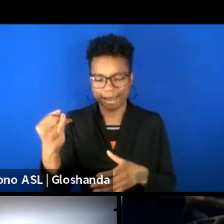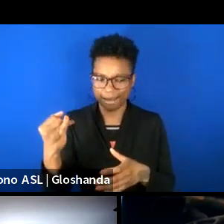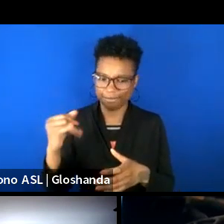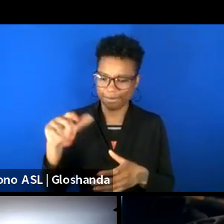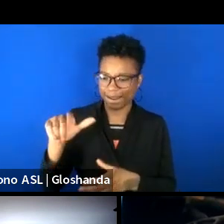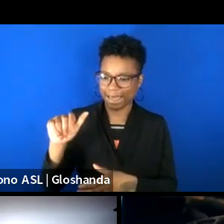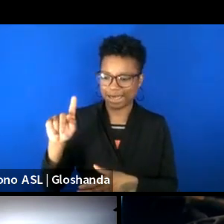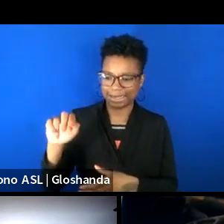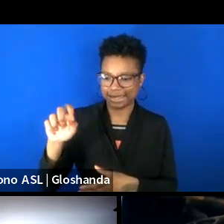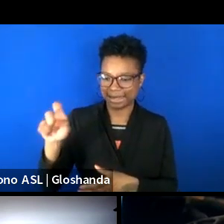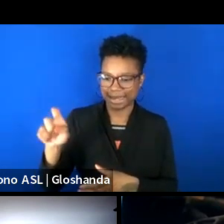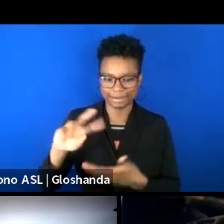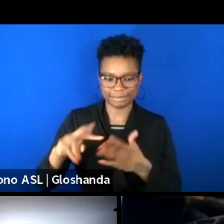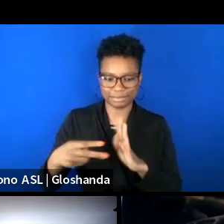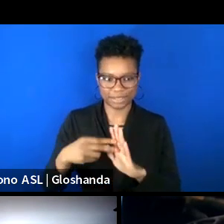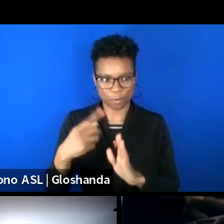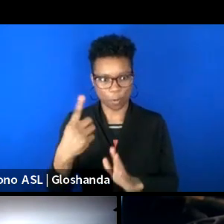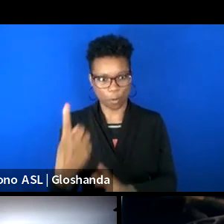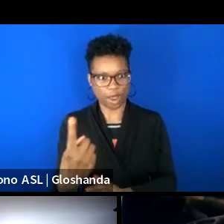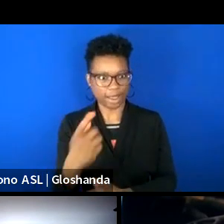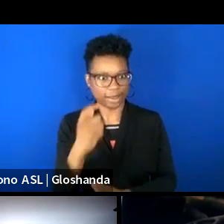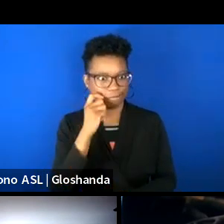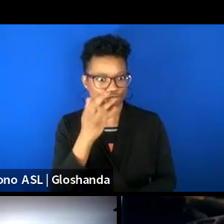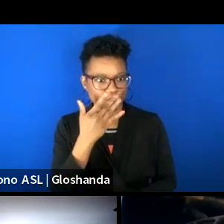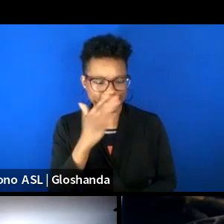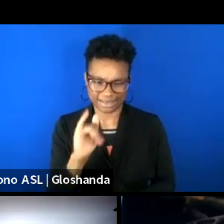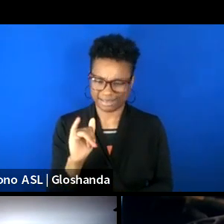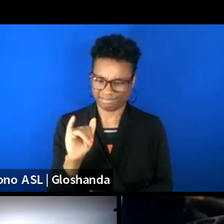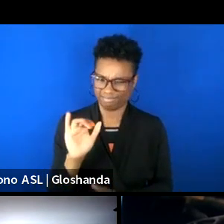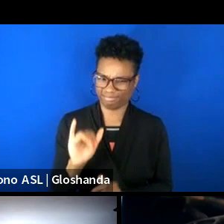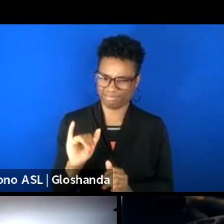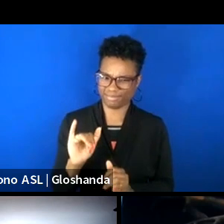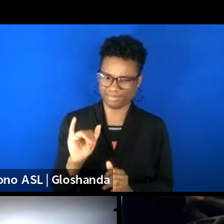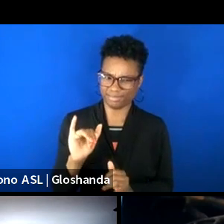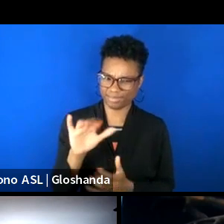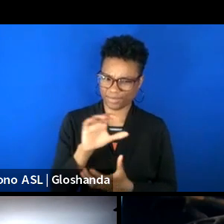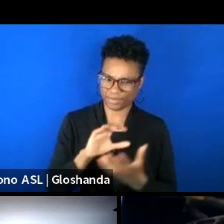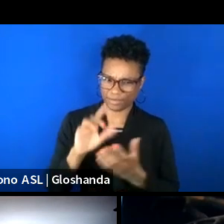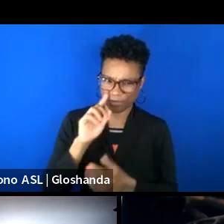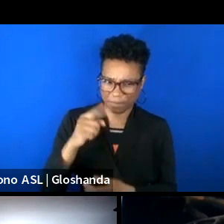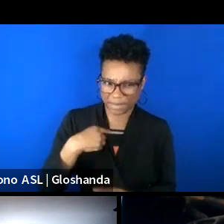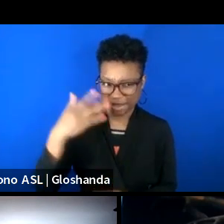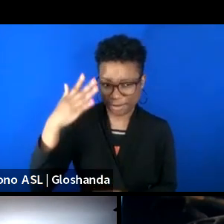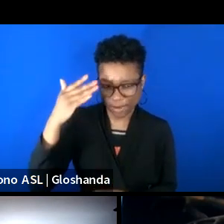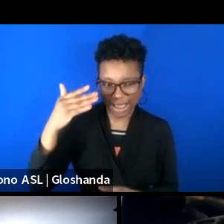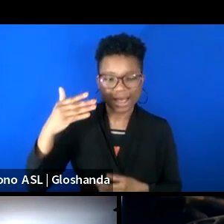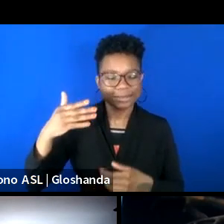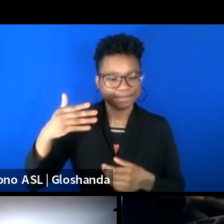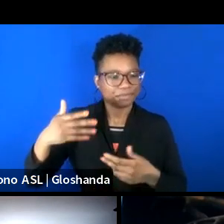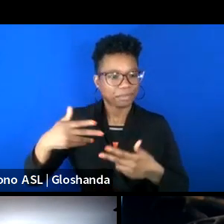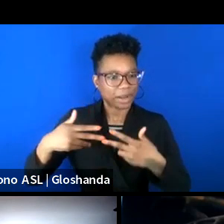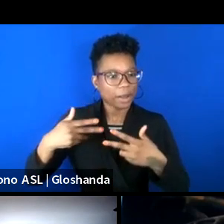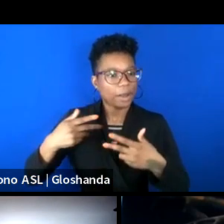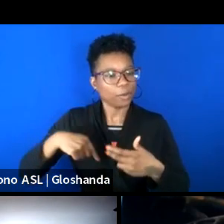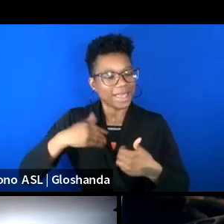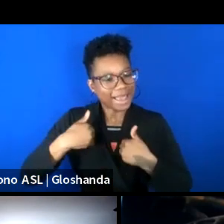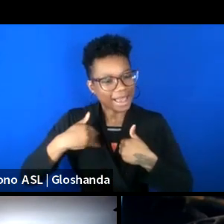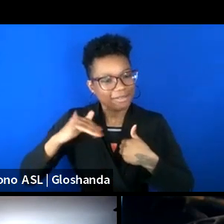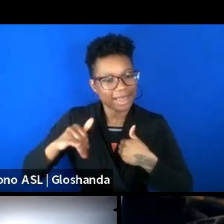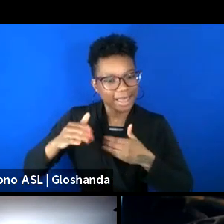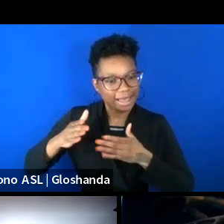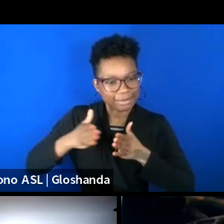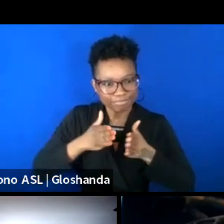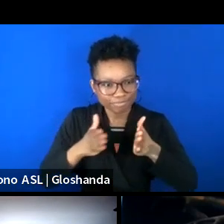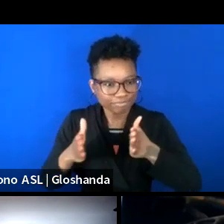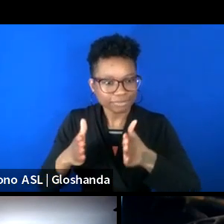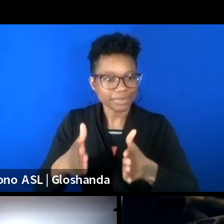has always been very, like, confusing to me. You know, because Panama, being that we have the canal and the meeting of the